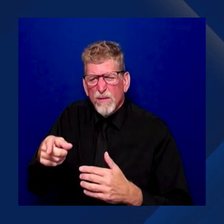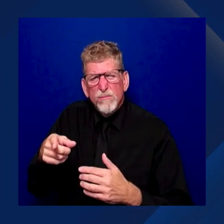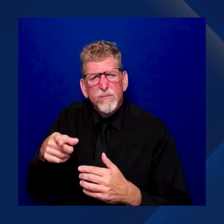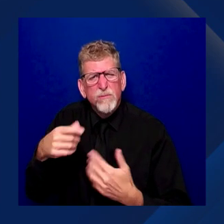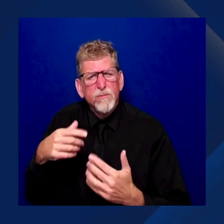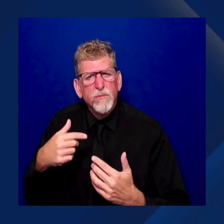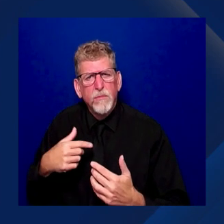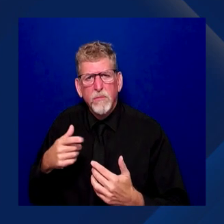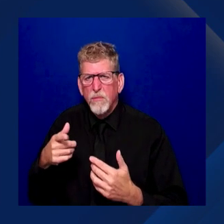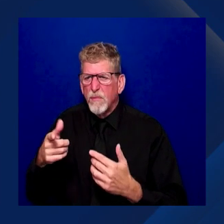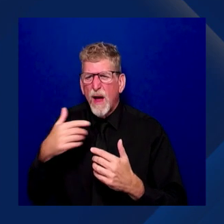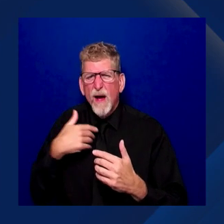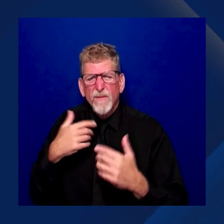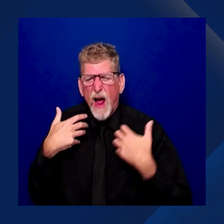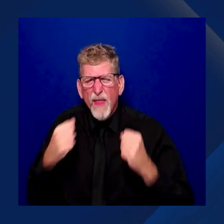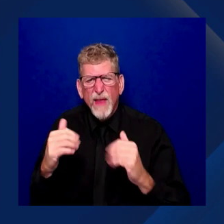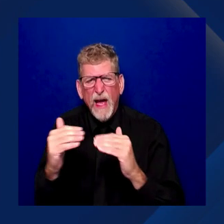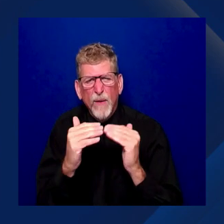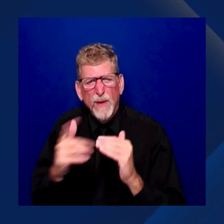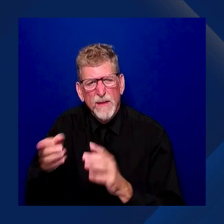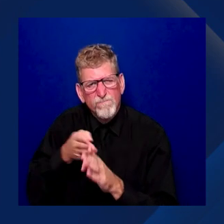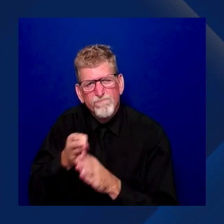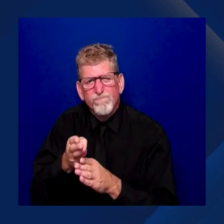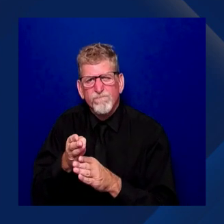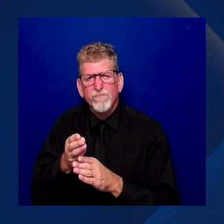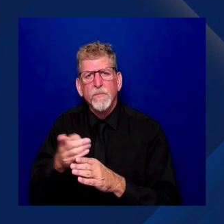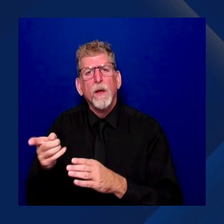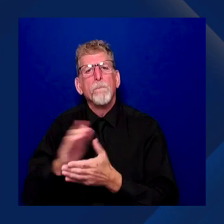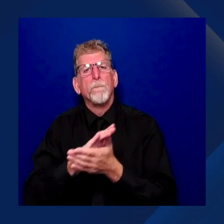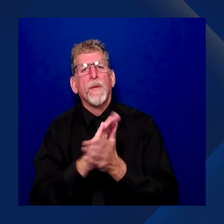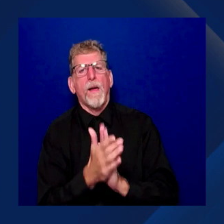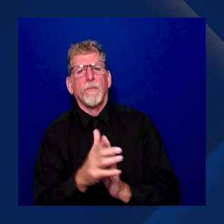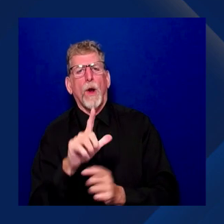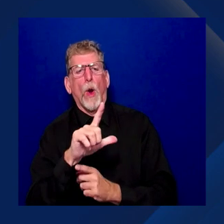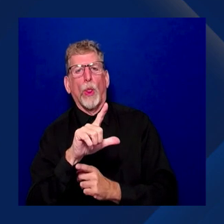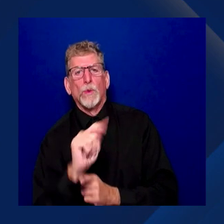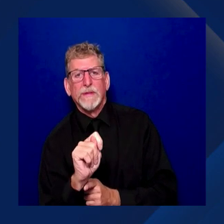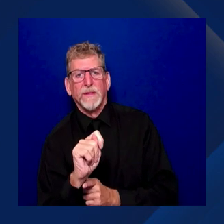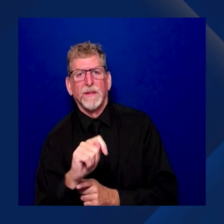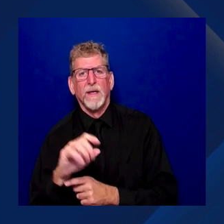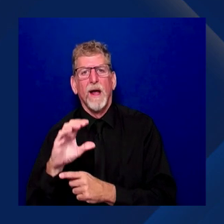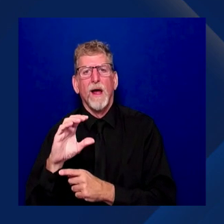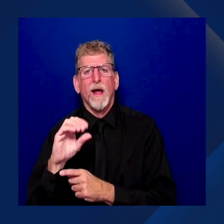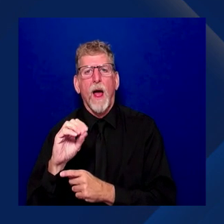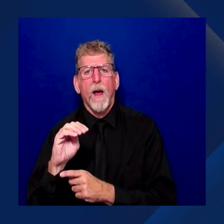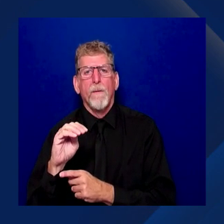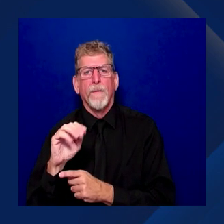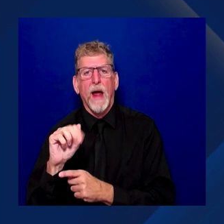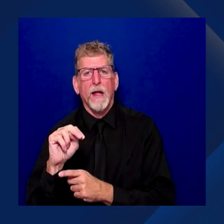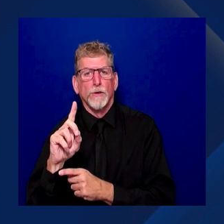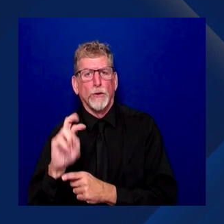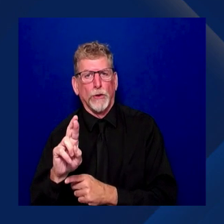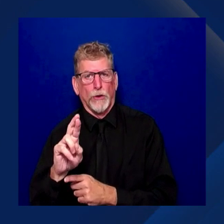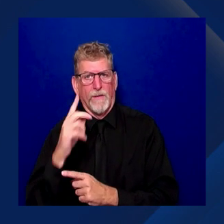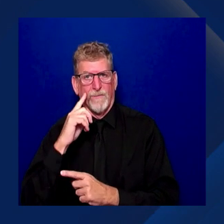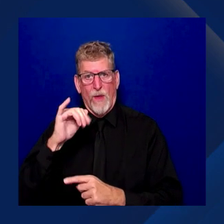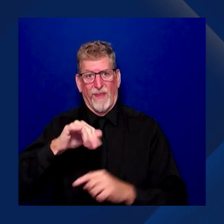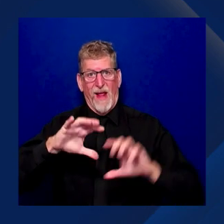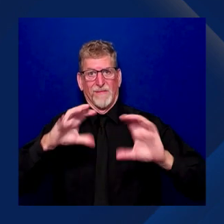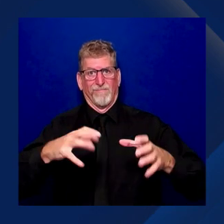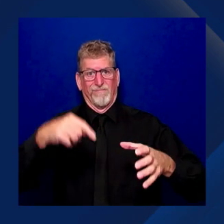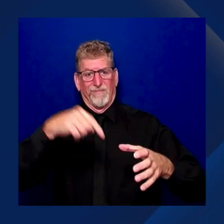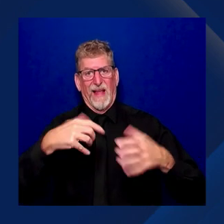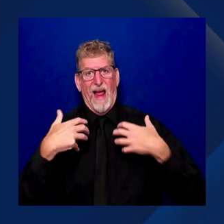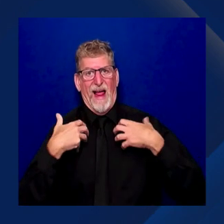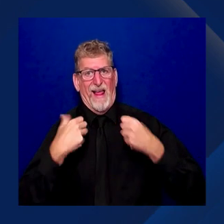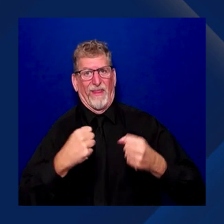States Public Health Service Commissioned Corps. And in 2017, as I was wrapping up my service in the Obama administration, Shalon was